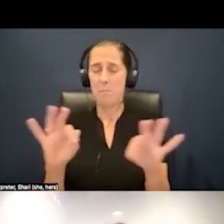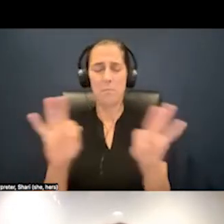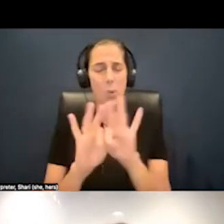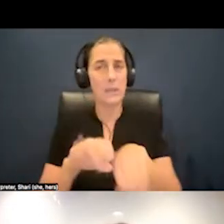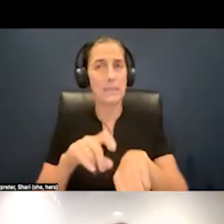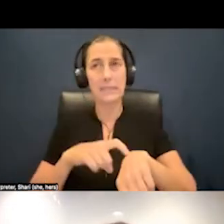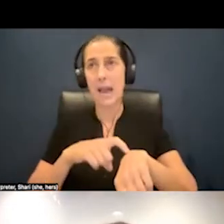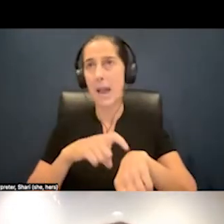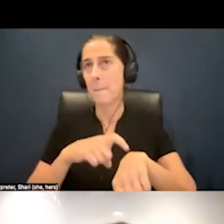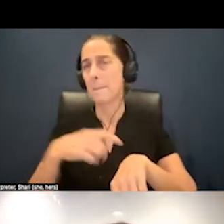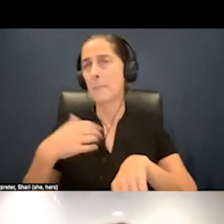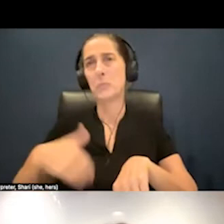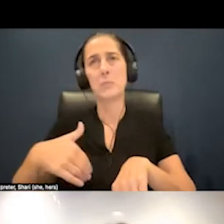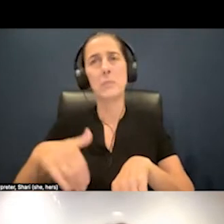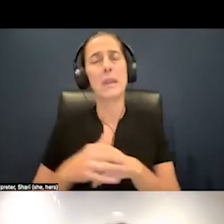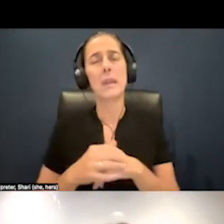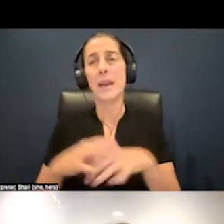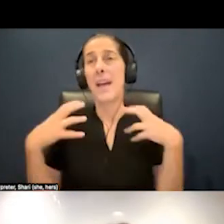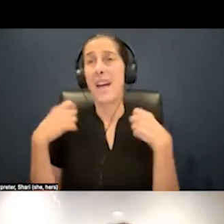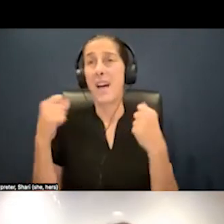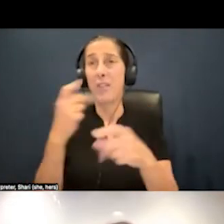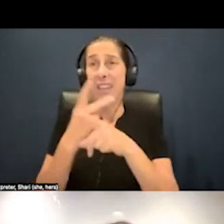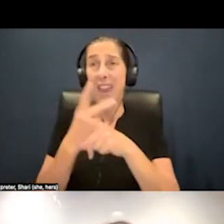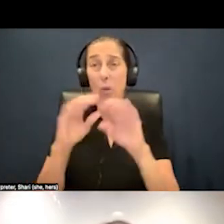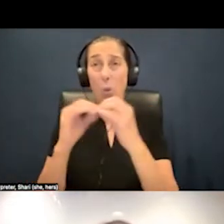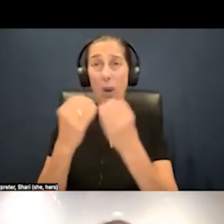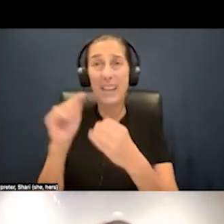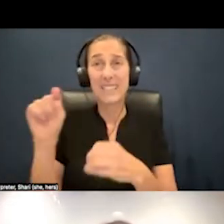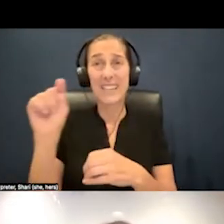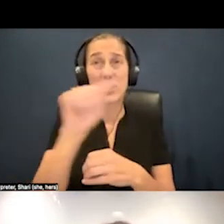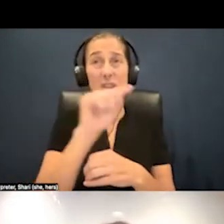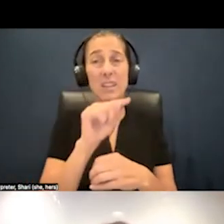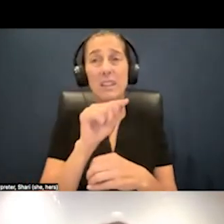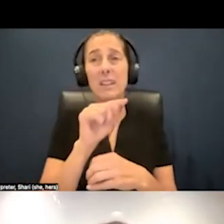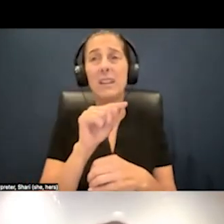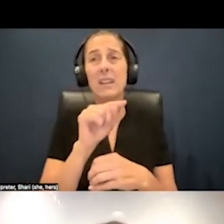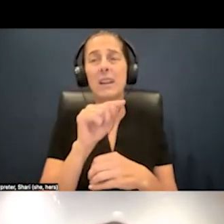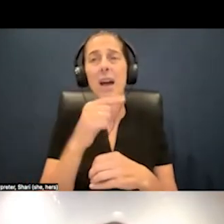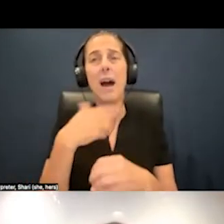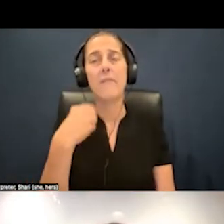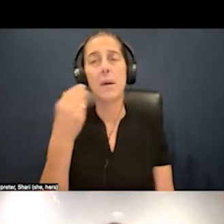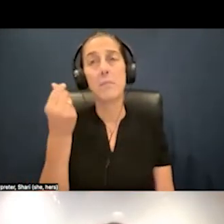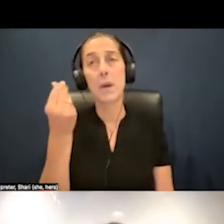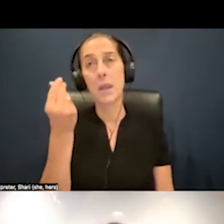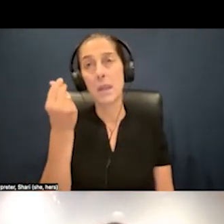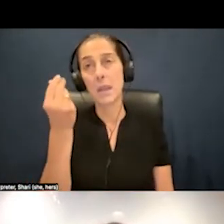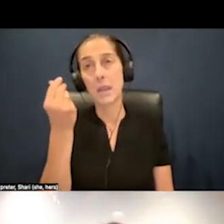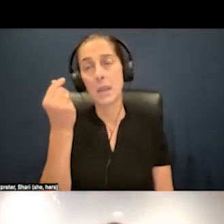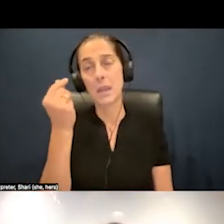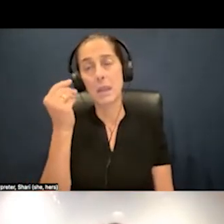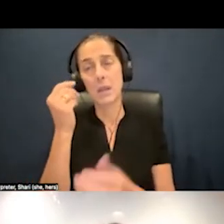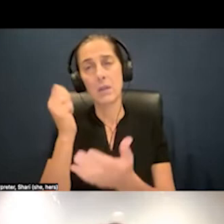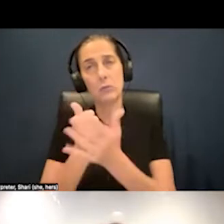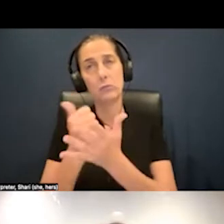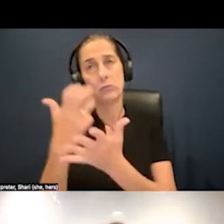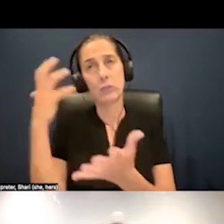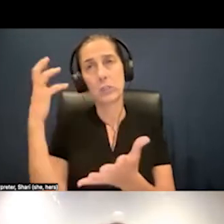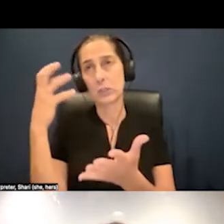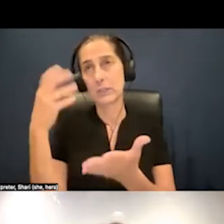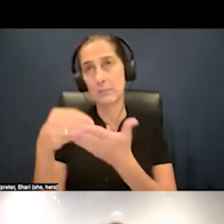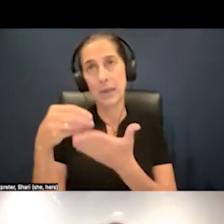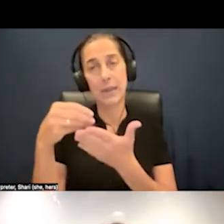healthcare organizations have tons of money. especially